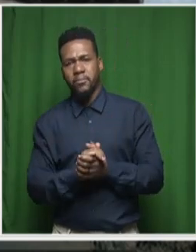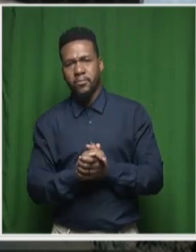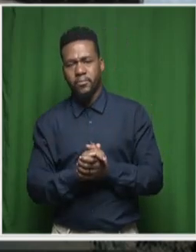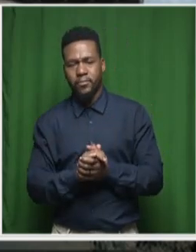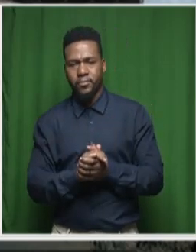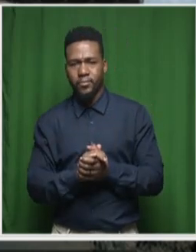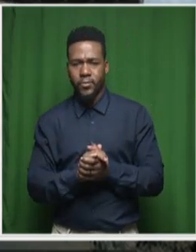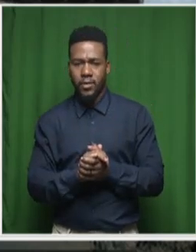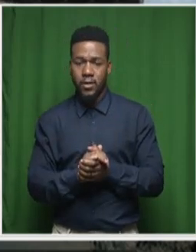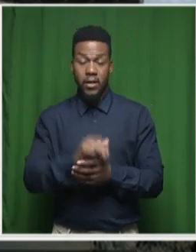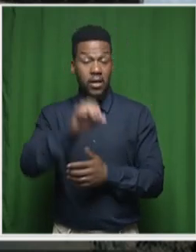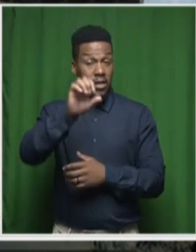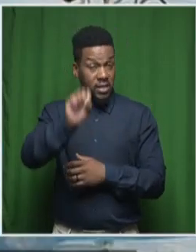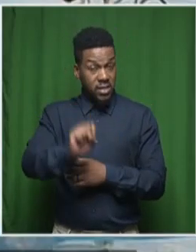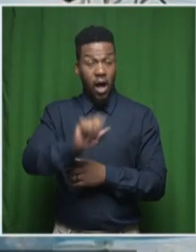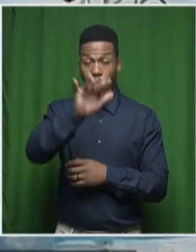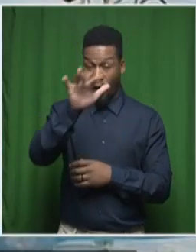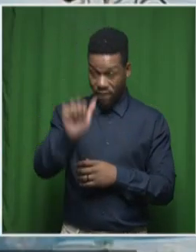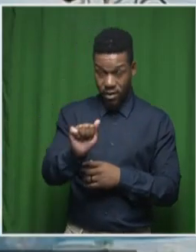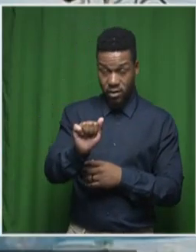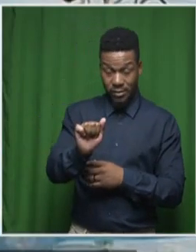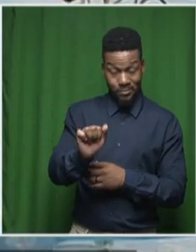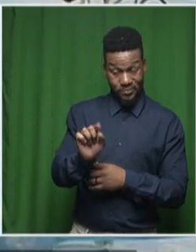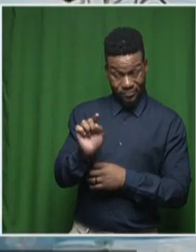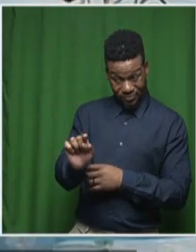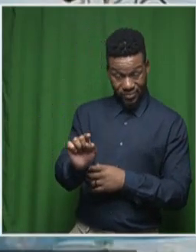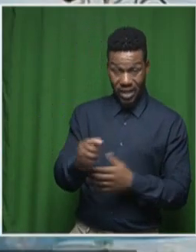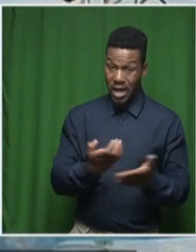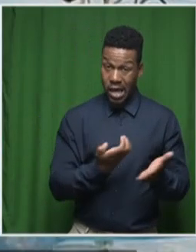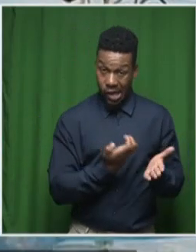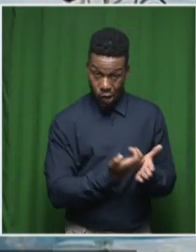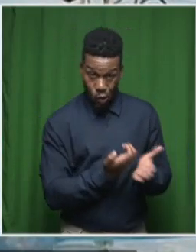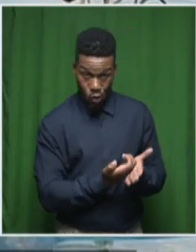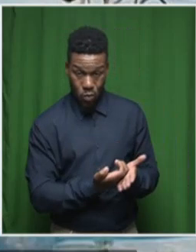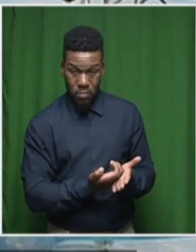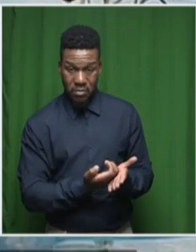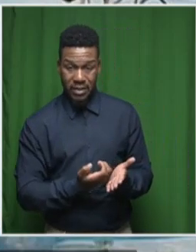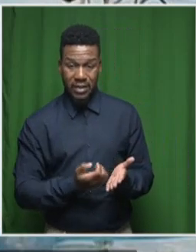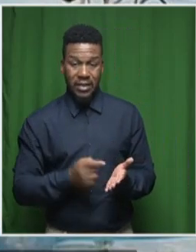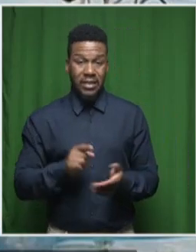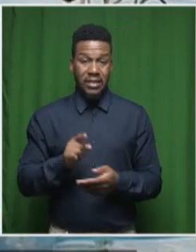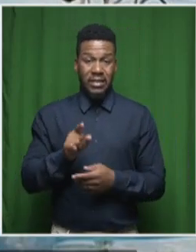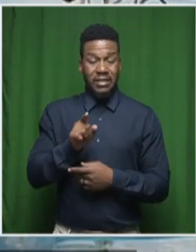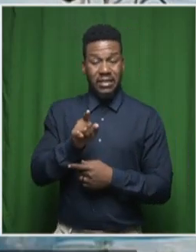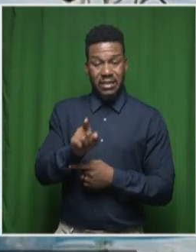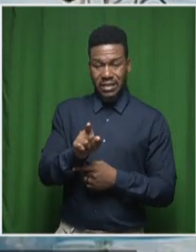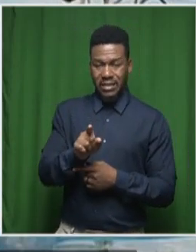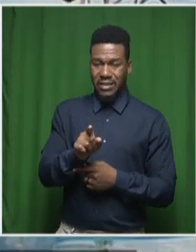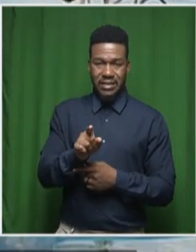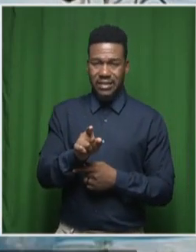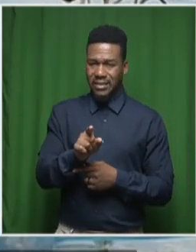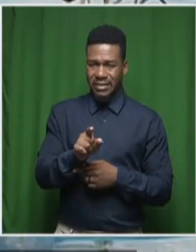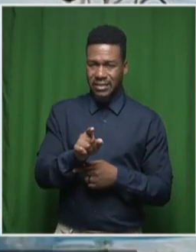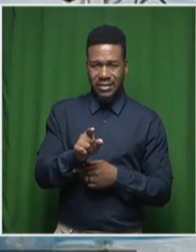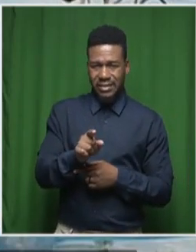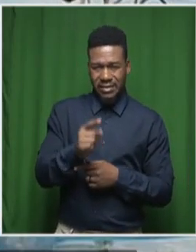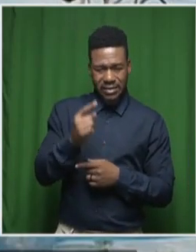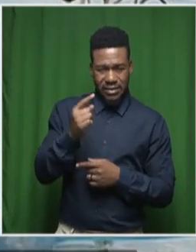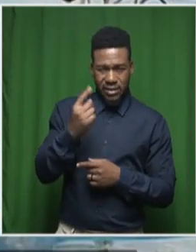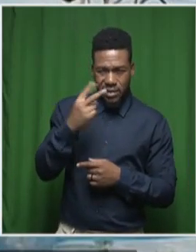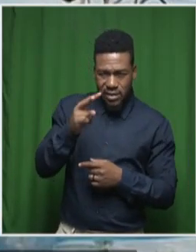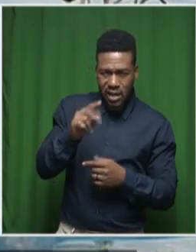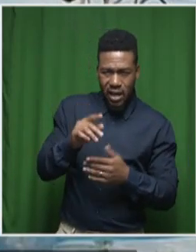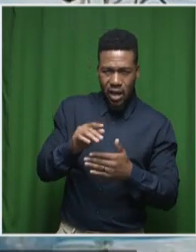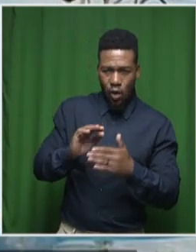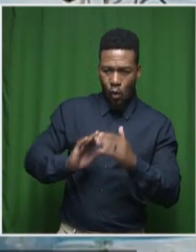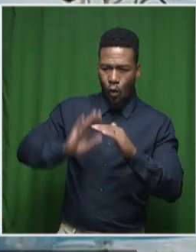So the South African economy, we personally don't see it recording over 2%. The